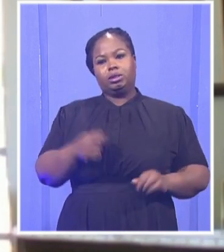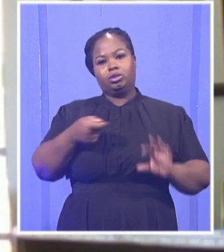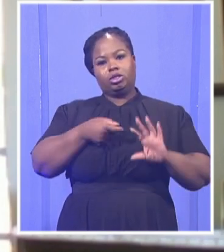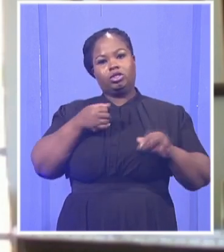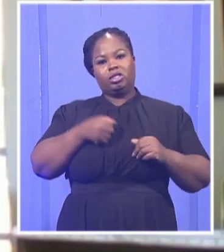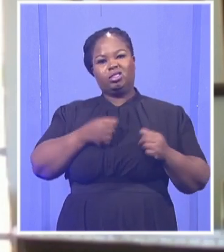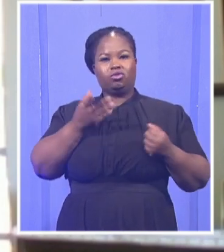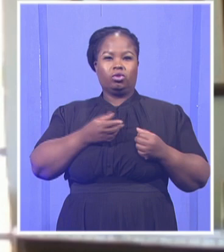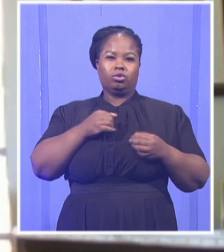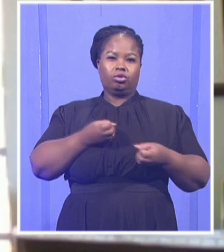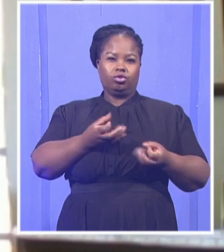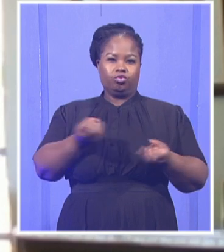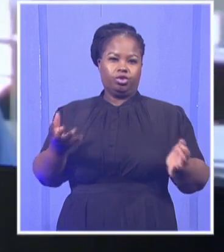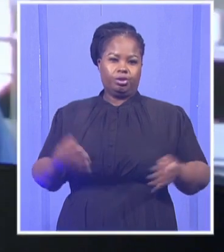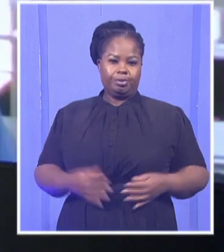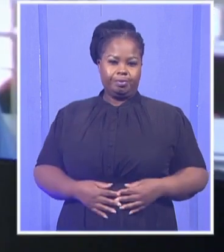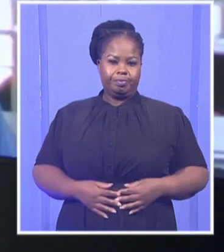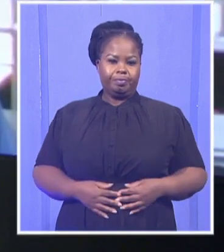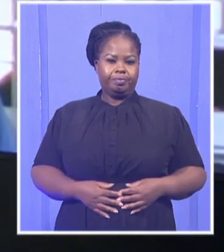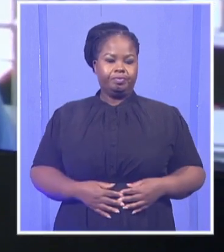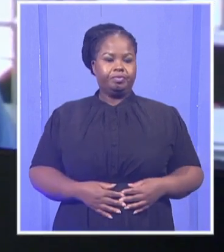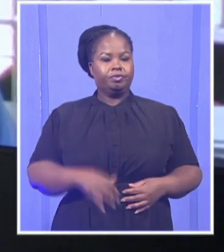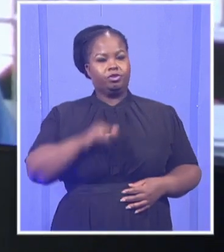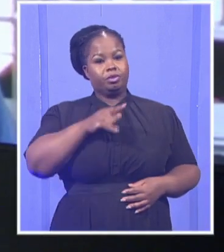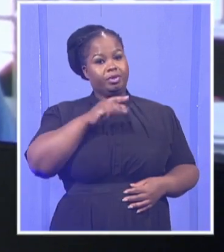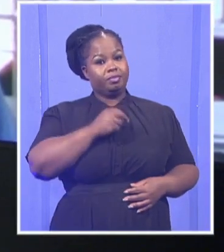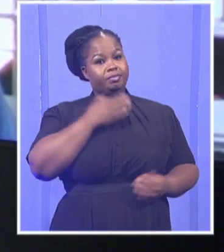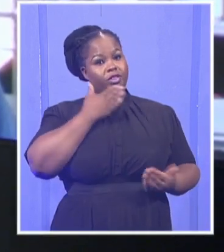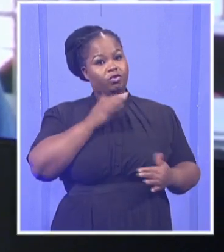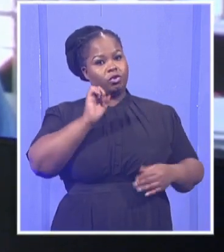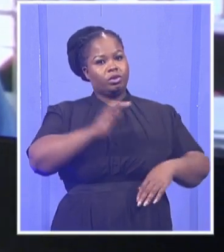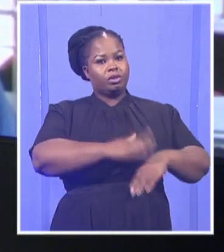and distribution. Dr. Azar Jammine, thank you for your